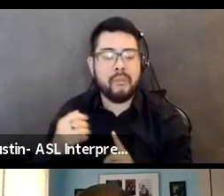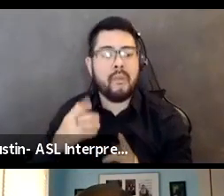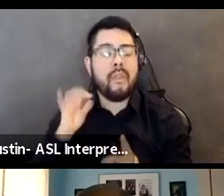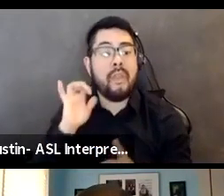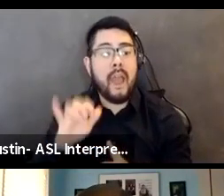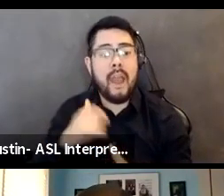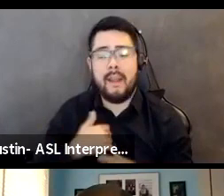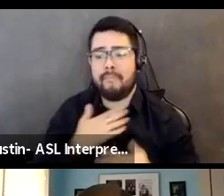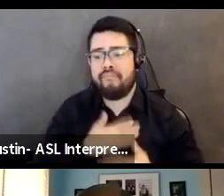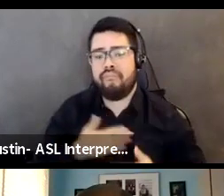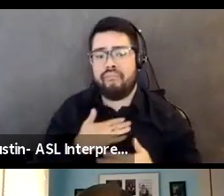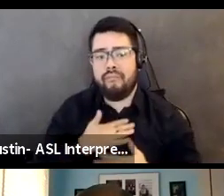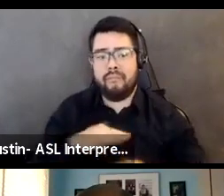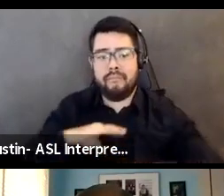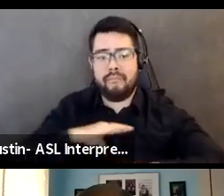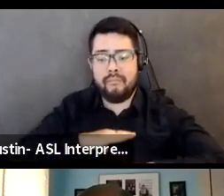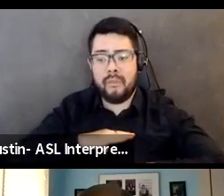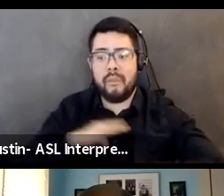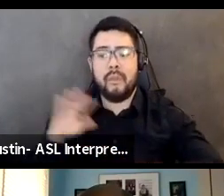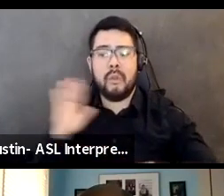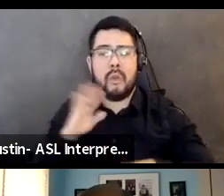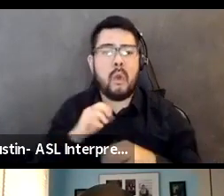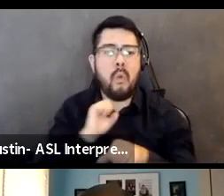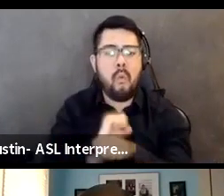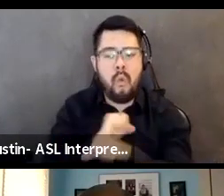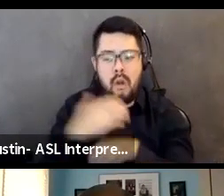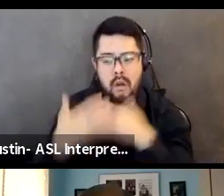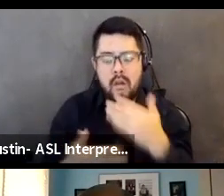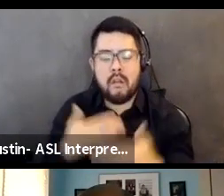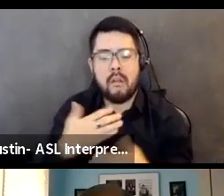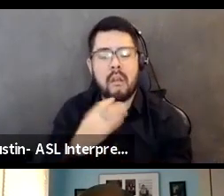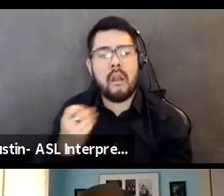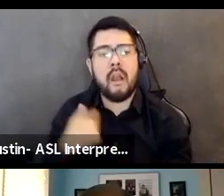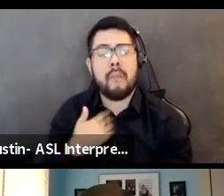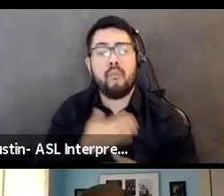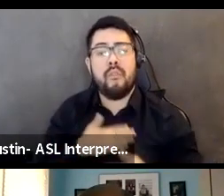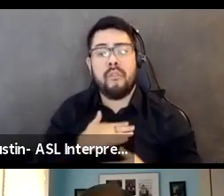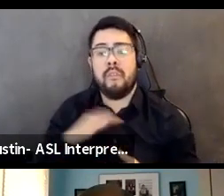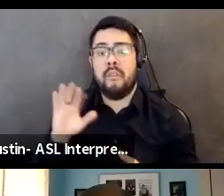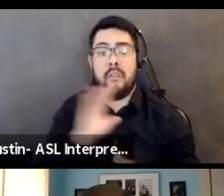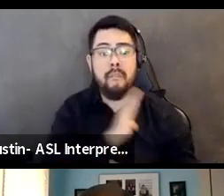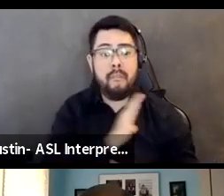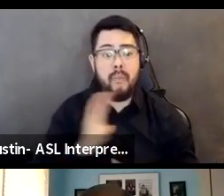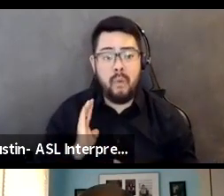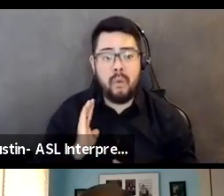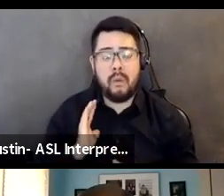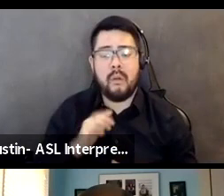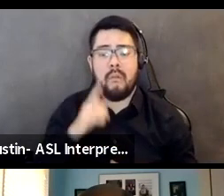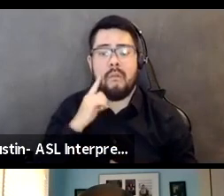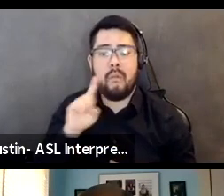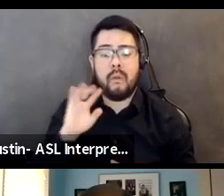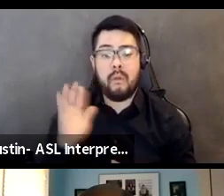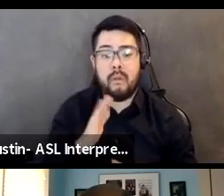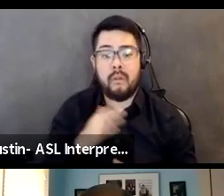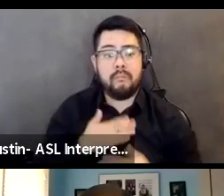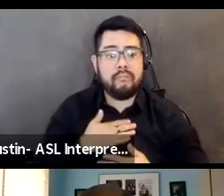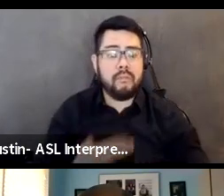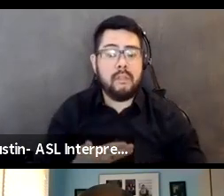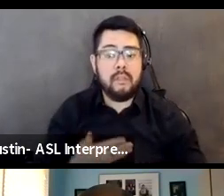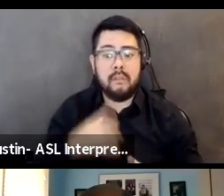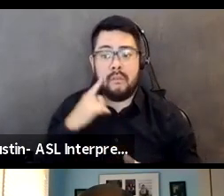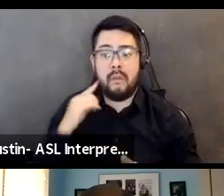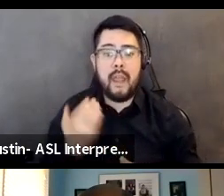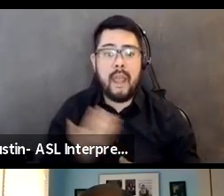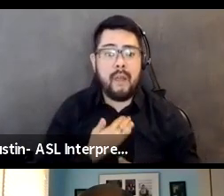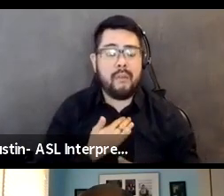appreciate your diligence around that i appreciate the board's willingness to to hear me and hear my colleagues and hear other